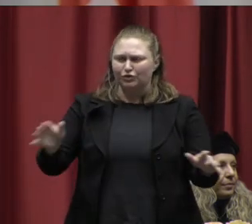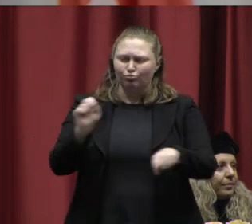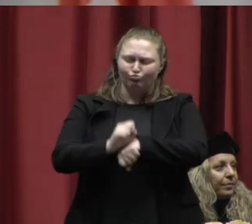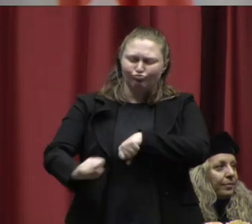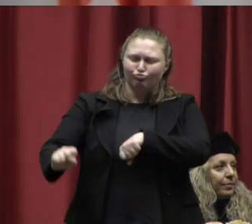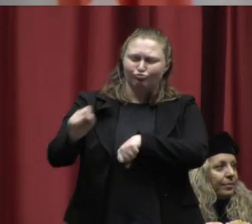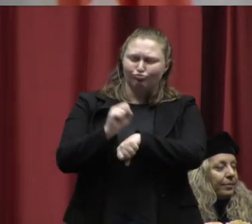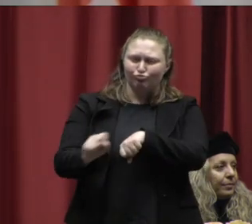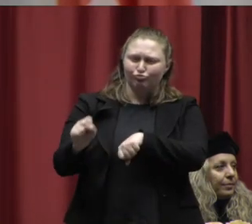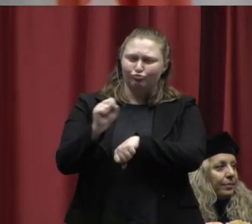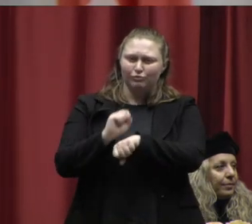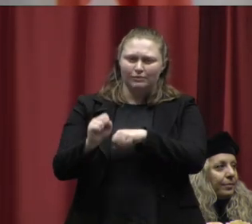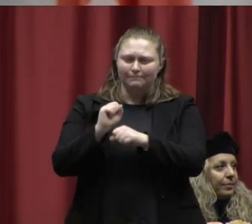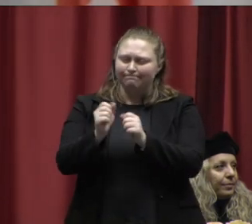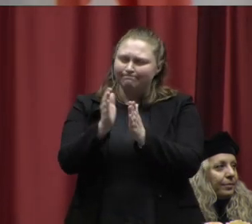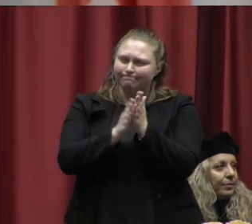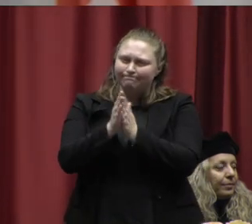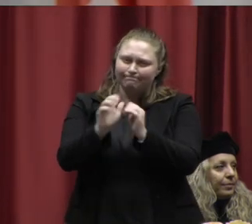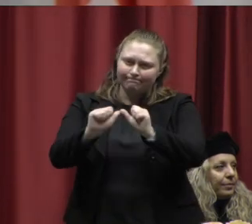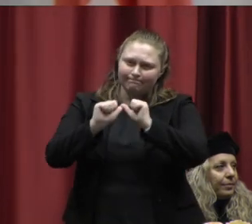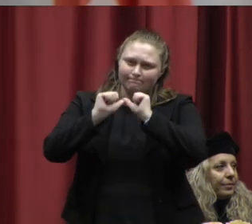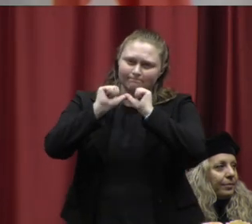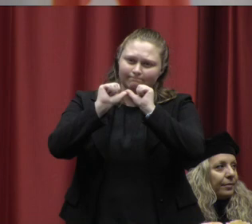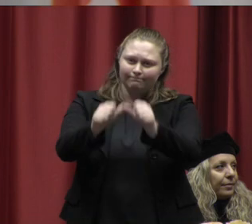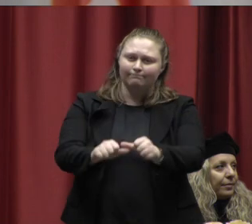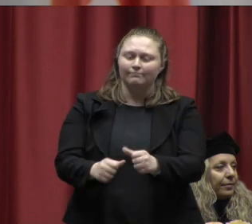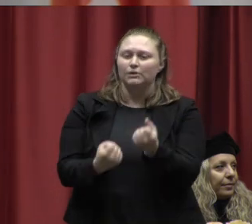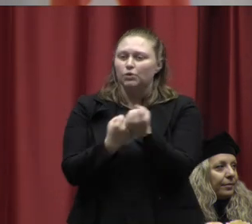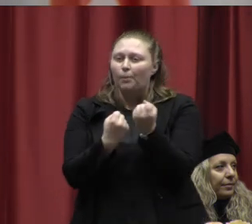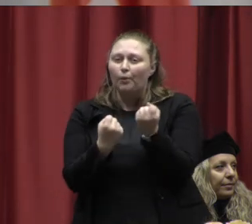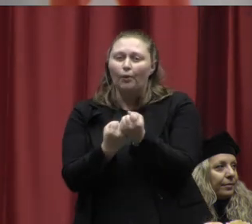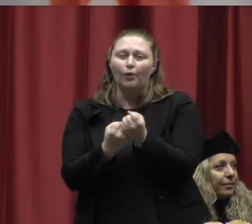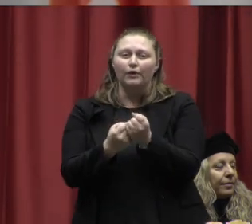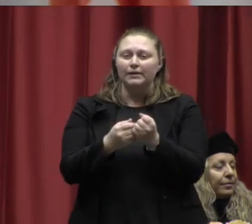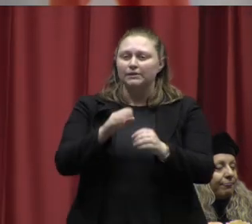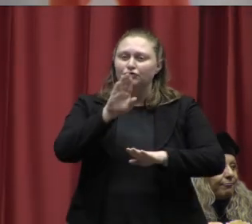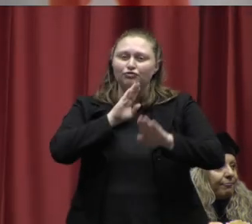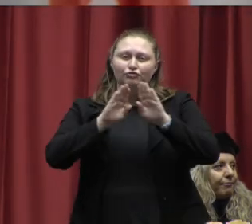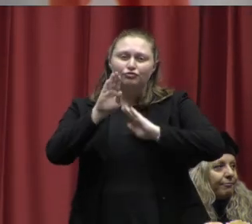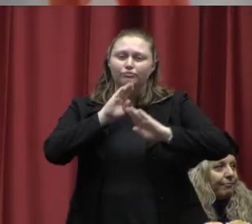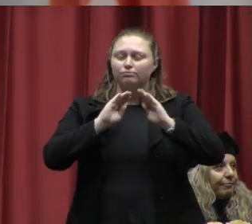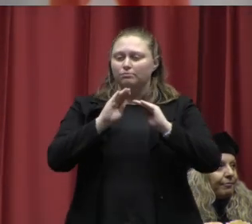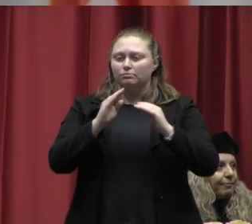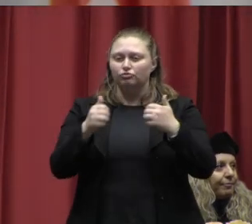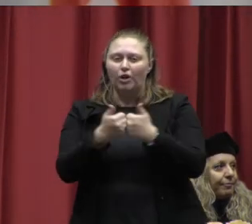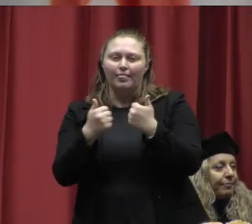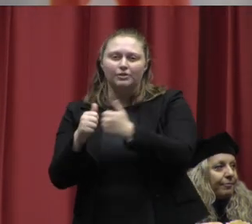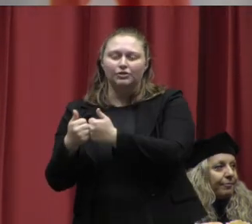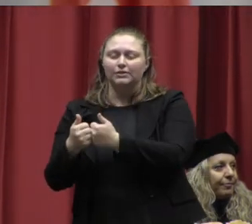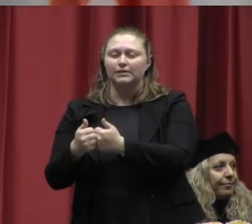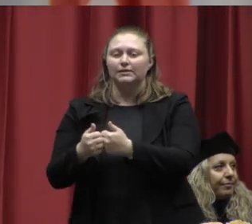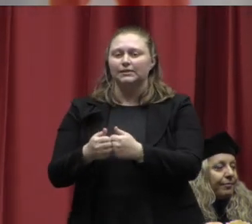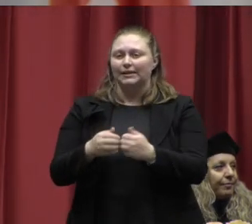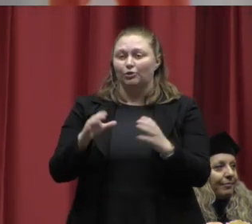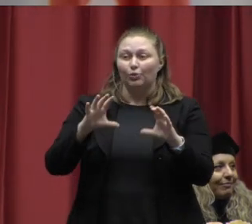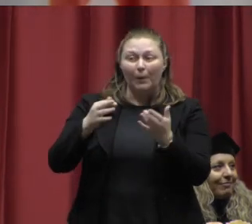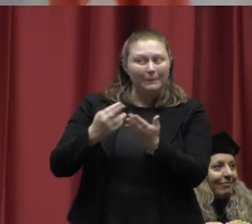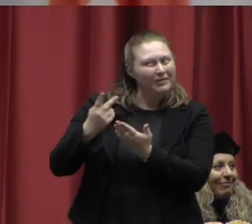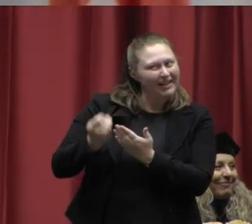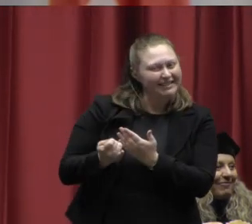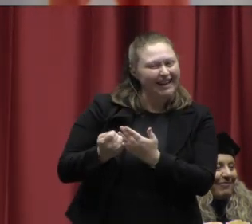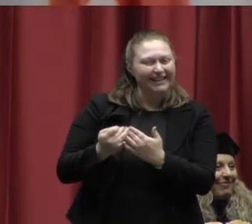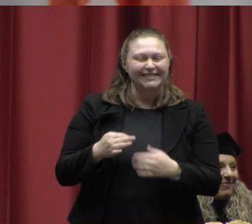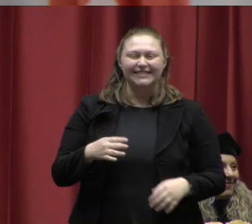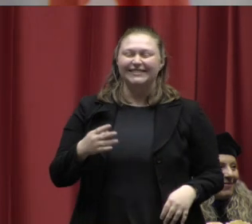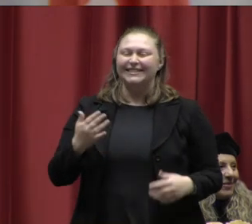hard, persevered through countless courses, challenging exams, and the group project. As